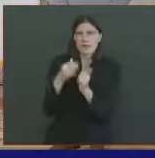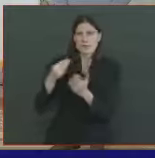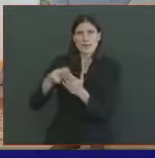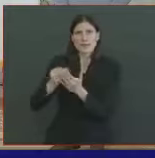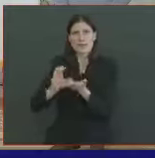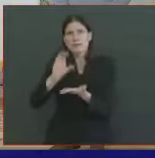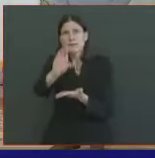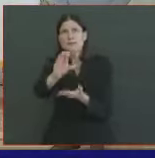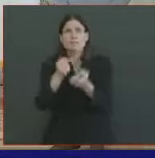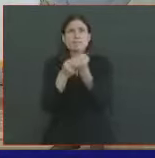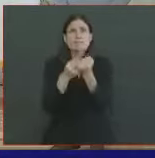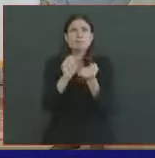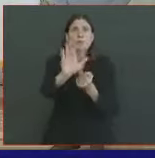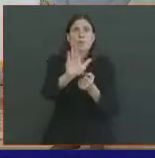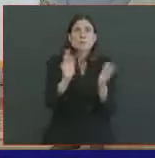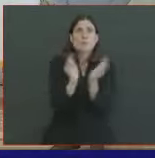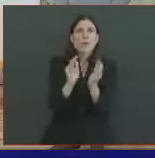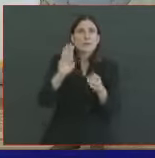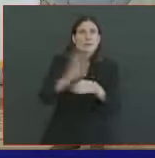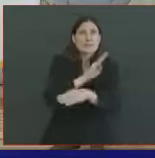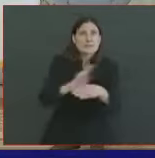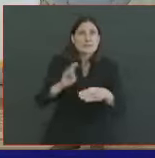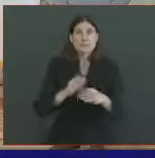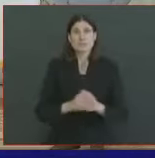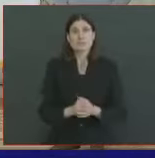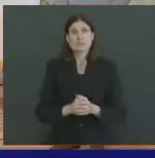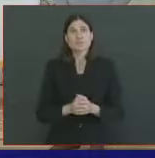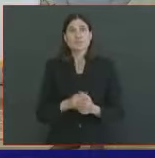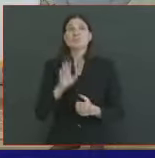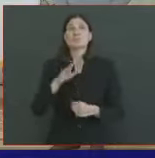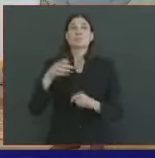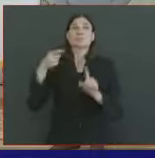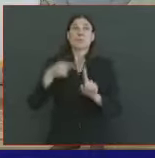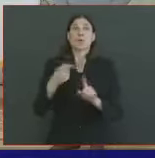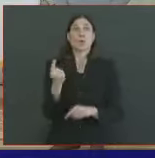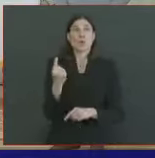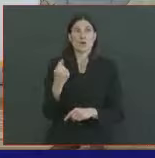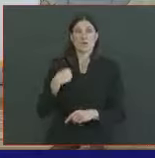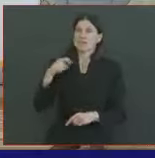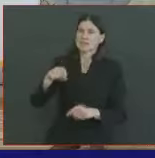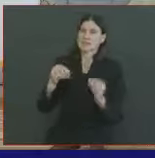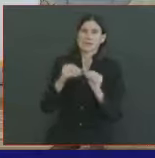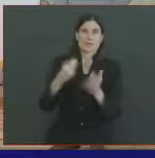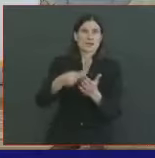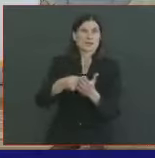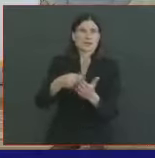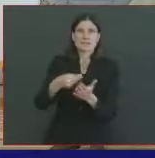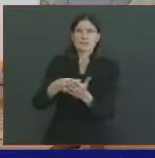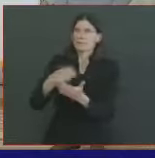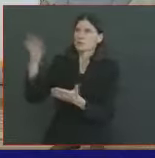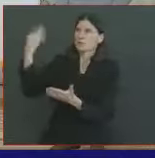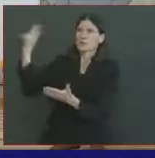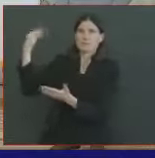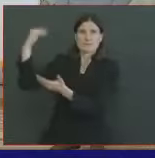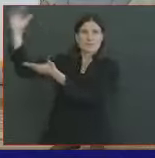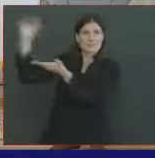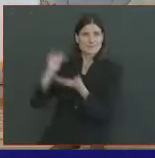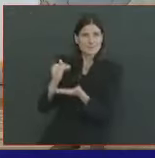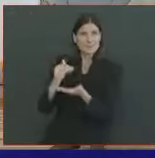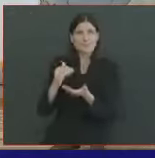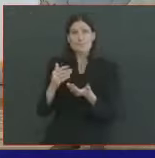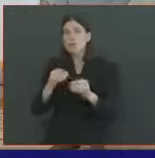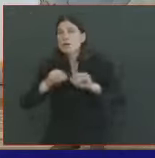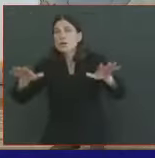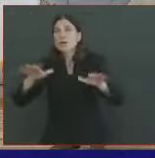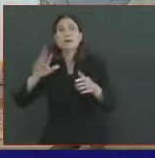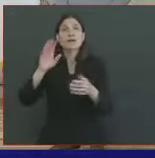to replenish the fund in order to help small businesses, all of them, get some kind of relief. Tanya Signori of the